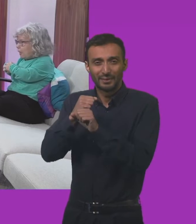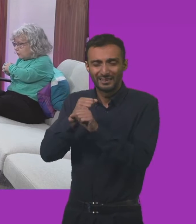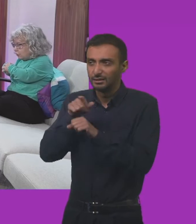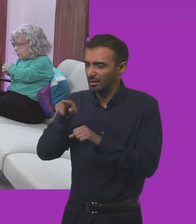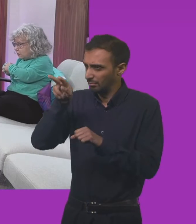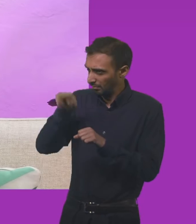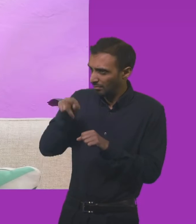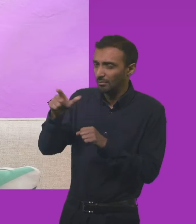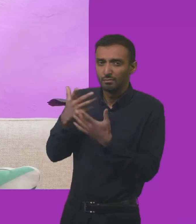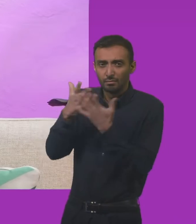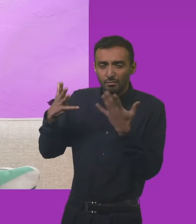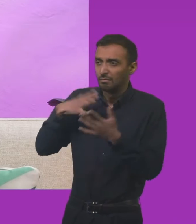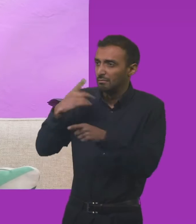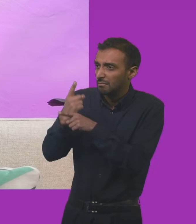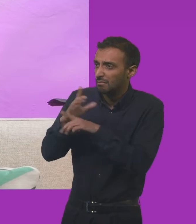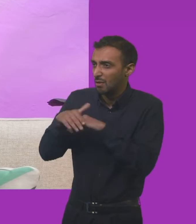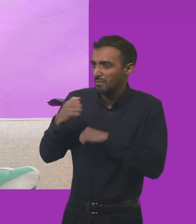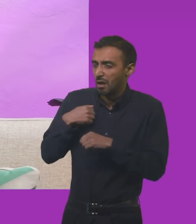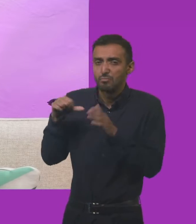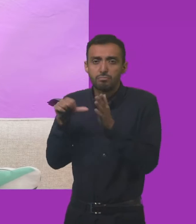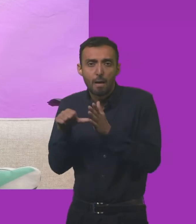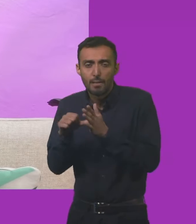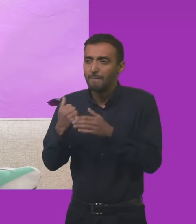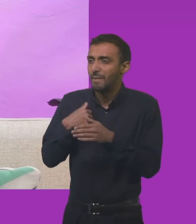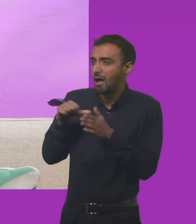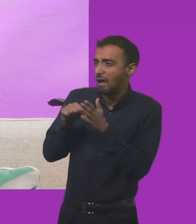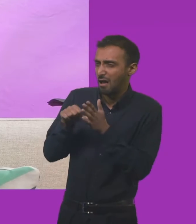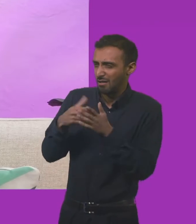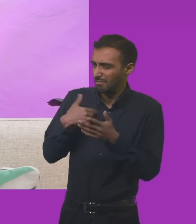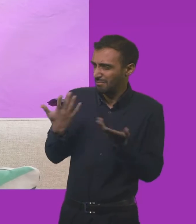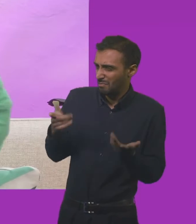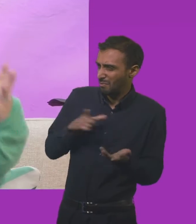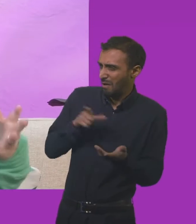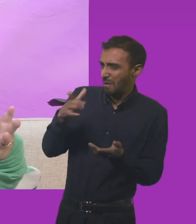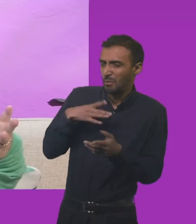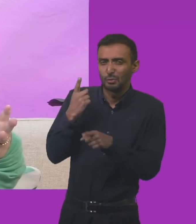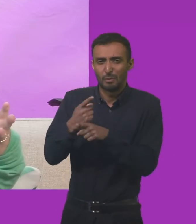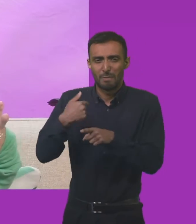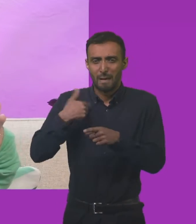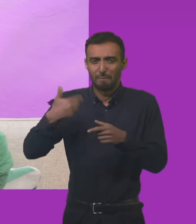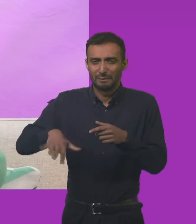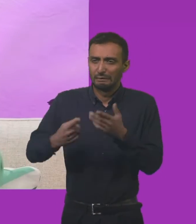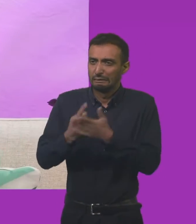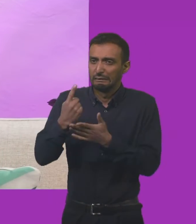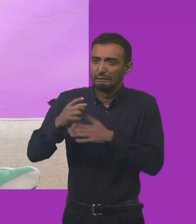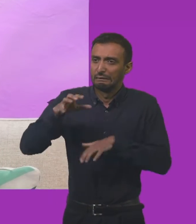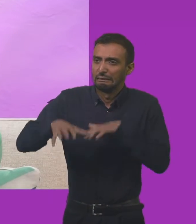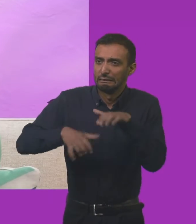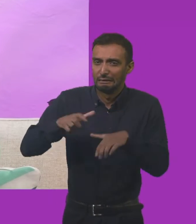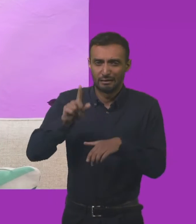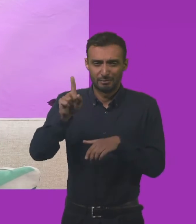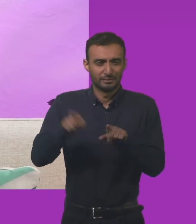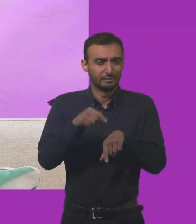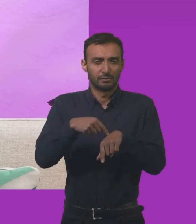my challenges. And I went, why do you want to talk about my struggles when I've done so many incredible things with my life? So